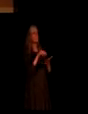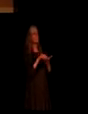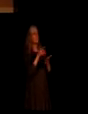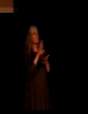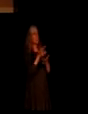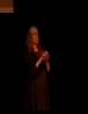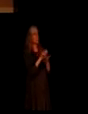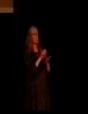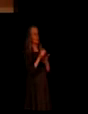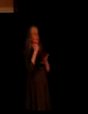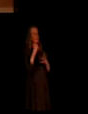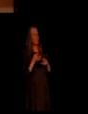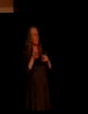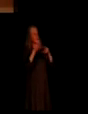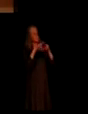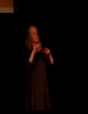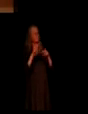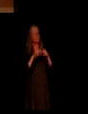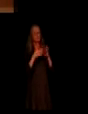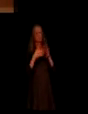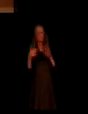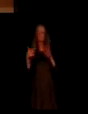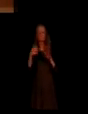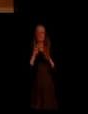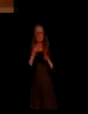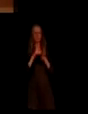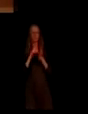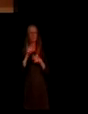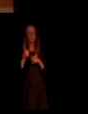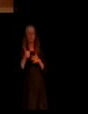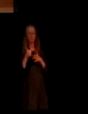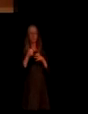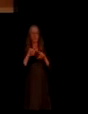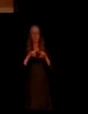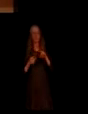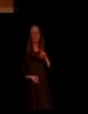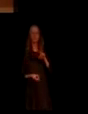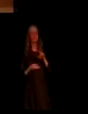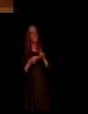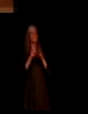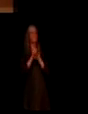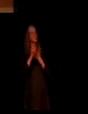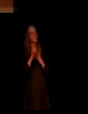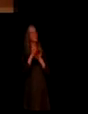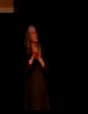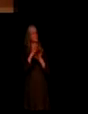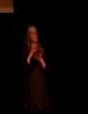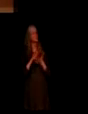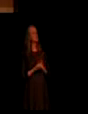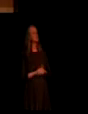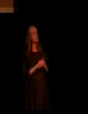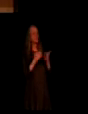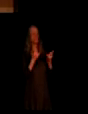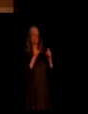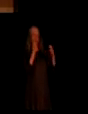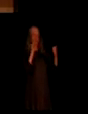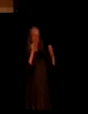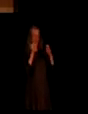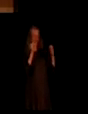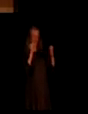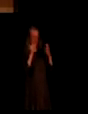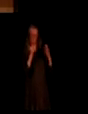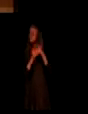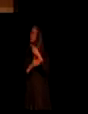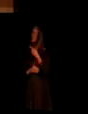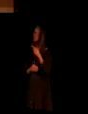was going up, and then our paper in 2010, we thought it was going down. And as we look at this,